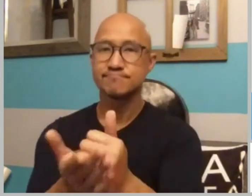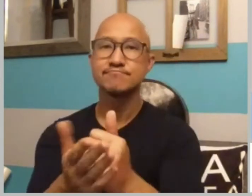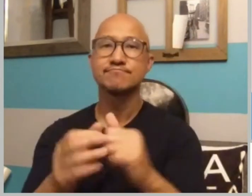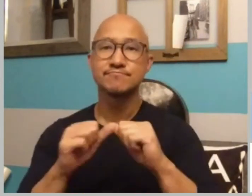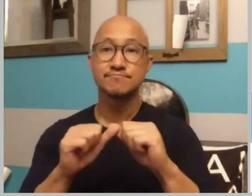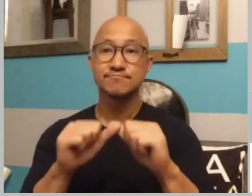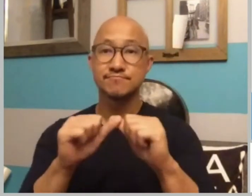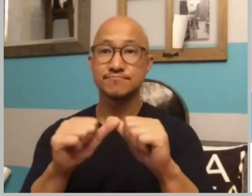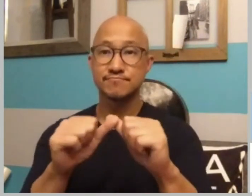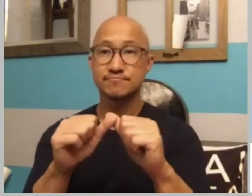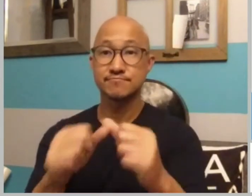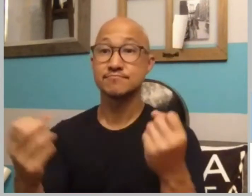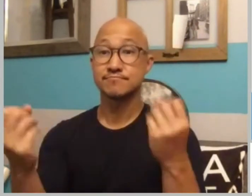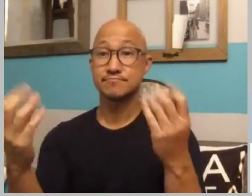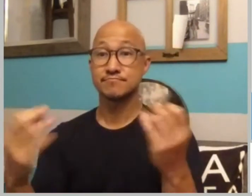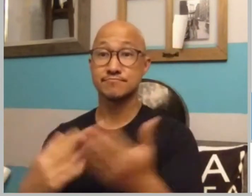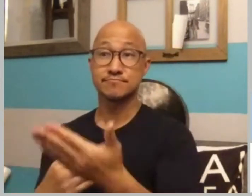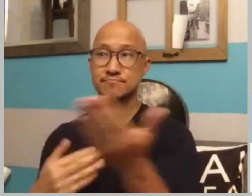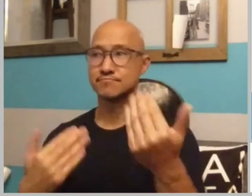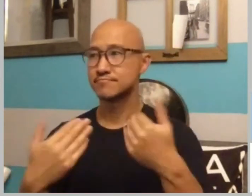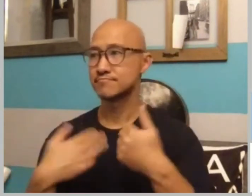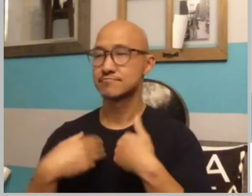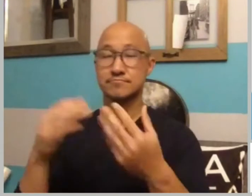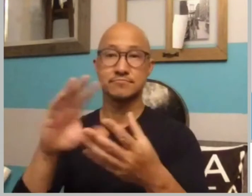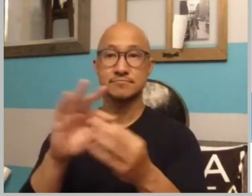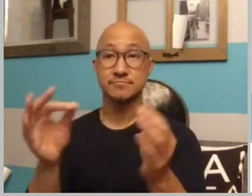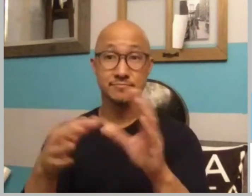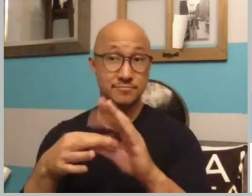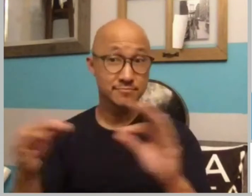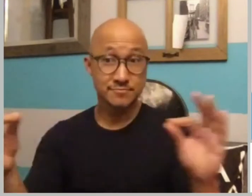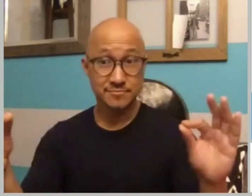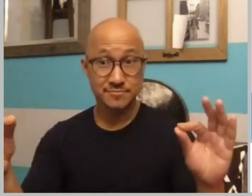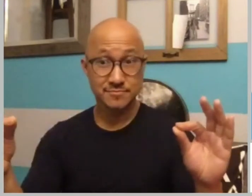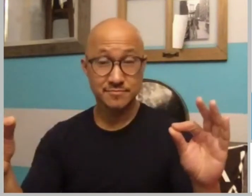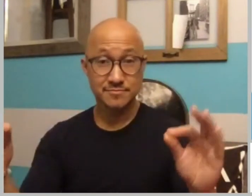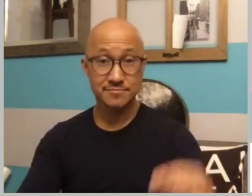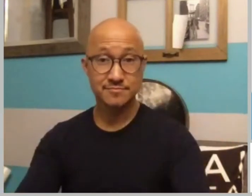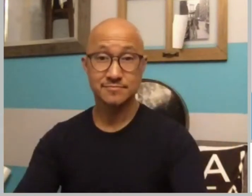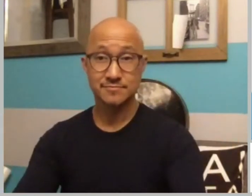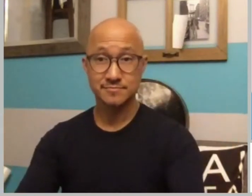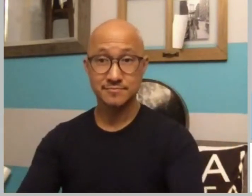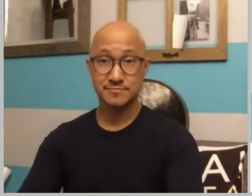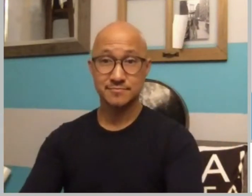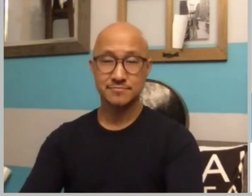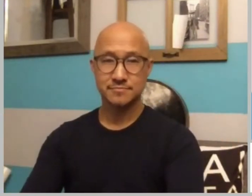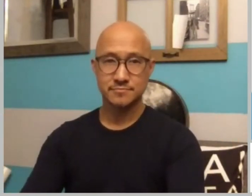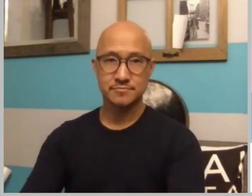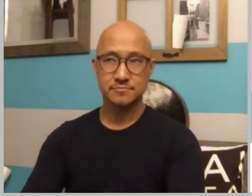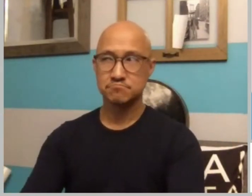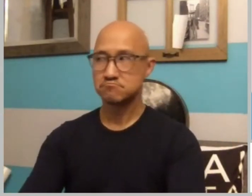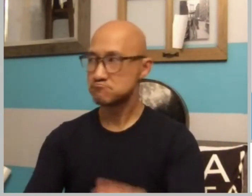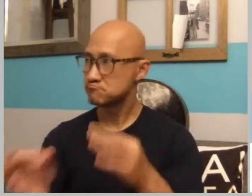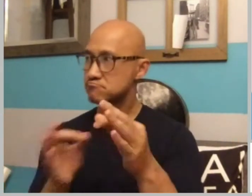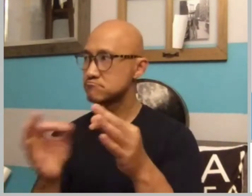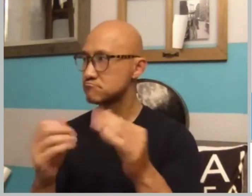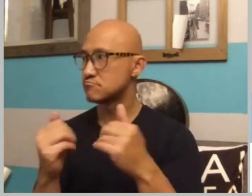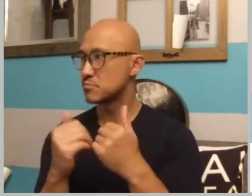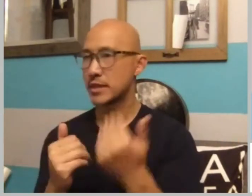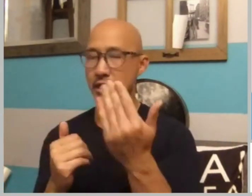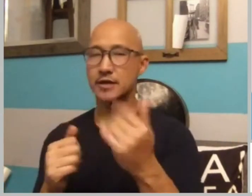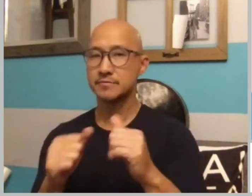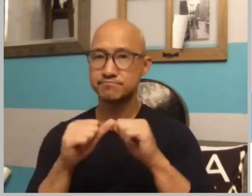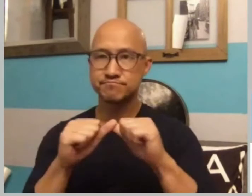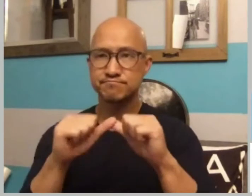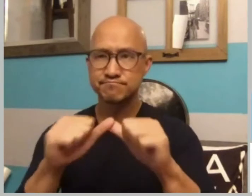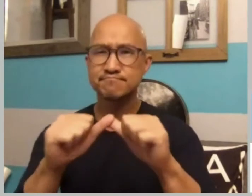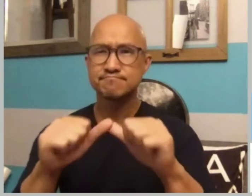have stories to tell. That's one of the things about our congregation. We have so many people who've gone through different things and they've come through the